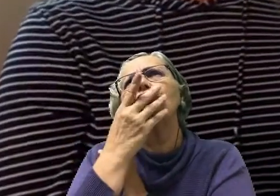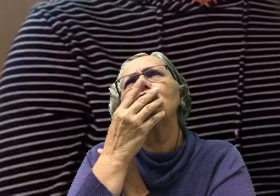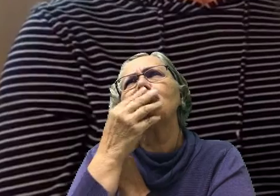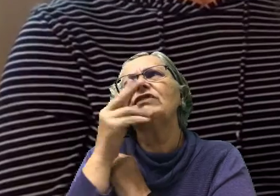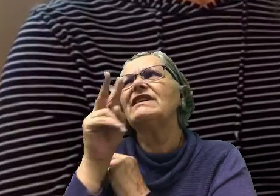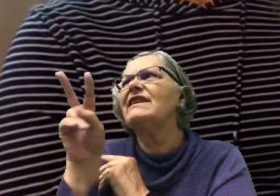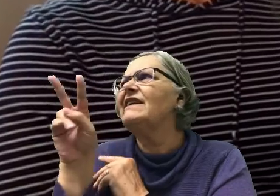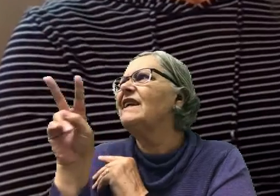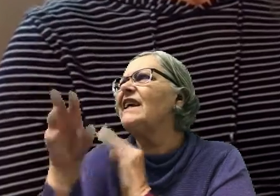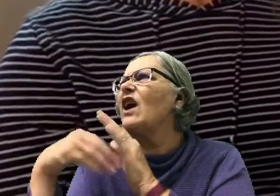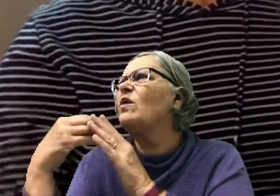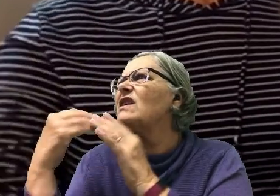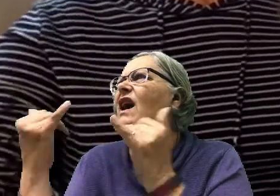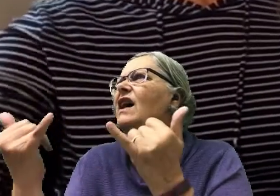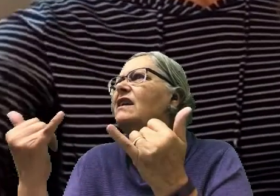fall?